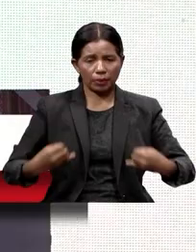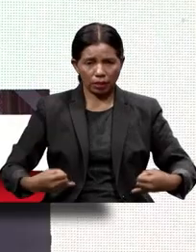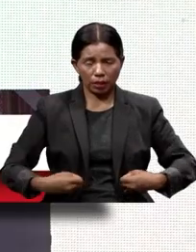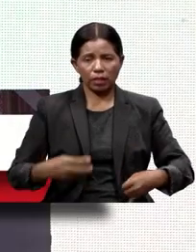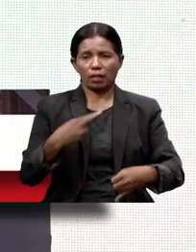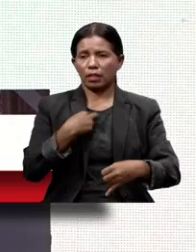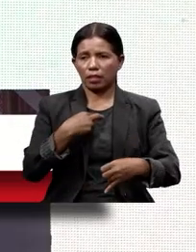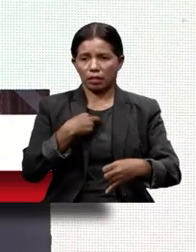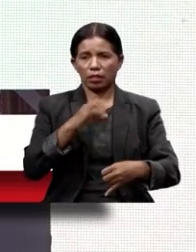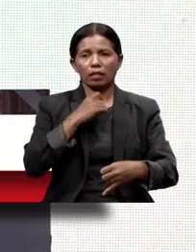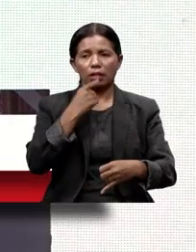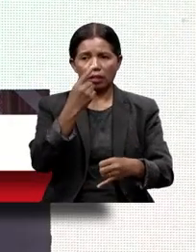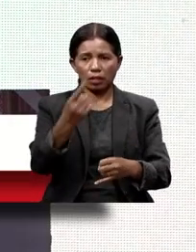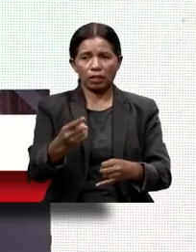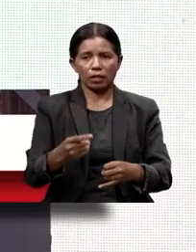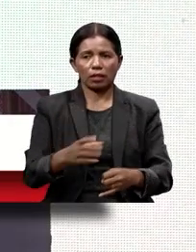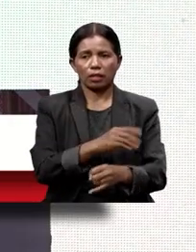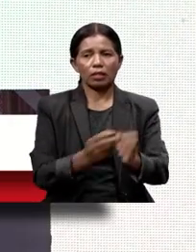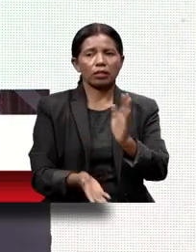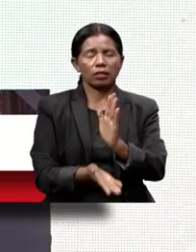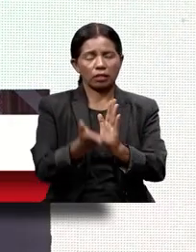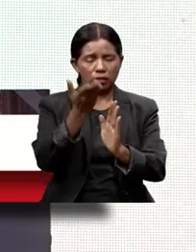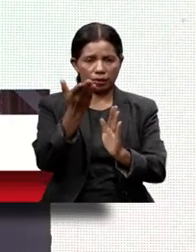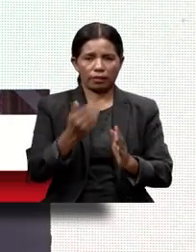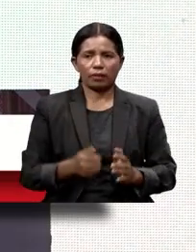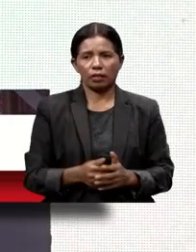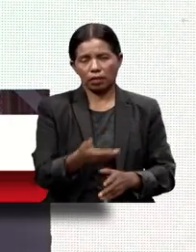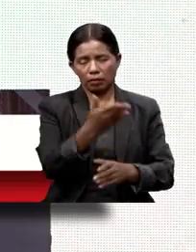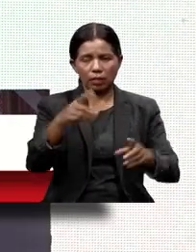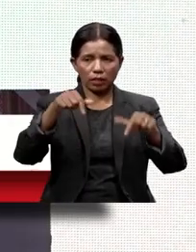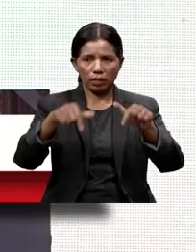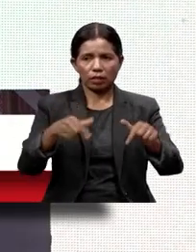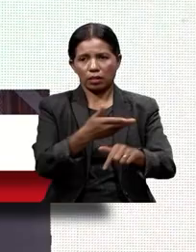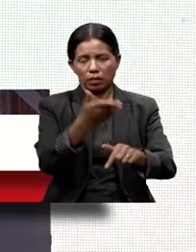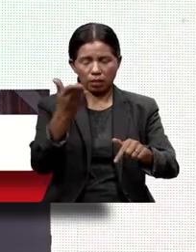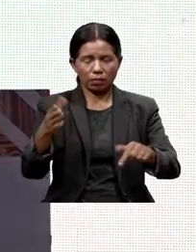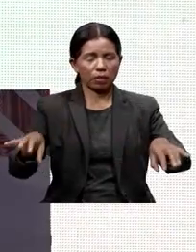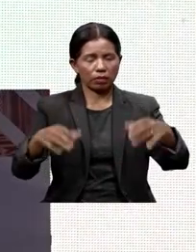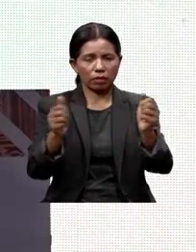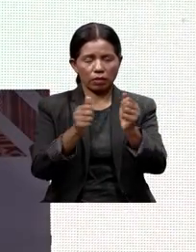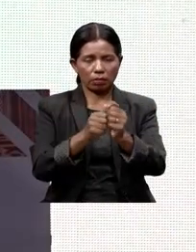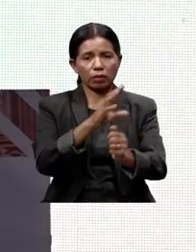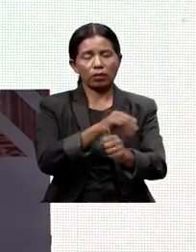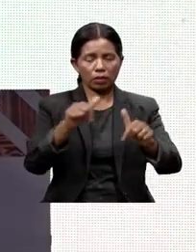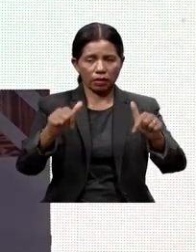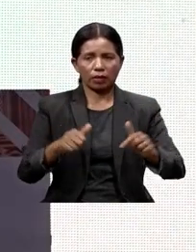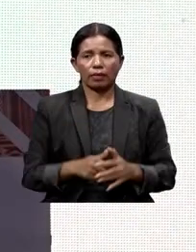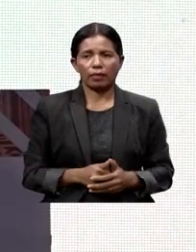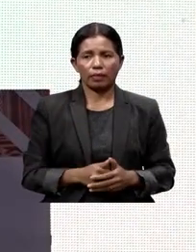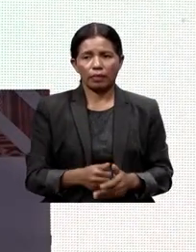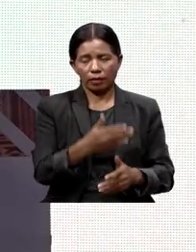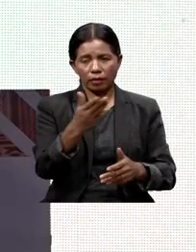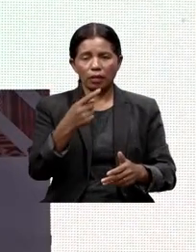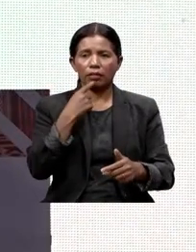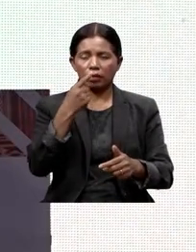area to promote high-end tourism. And this is where we are talking about tourism here. So that we can attract